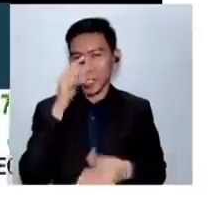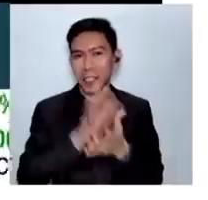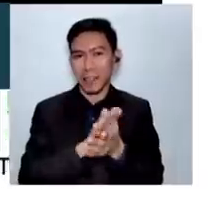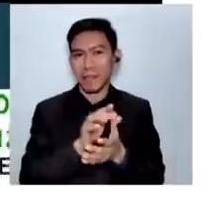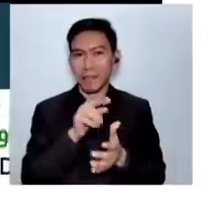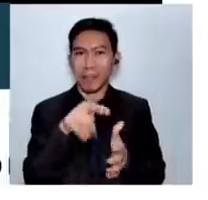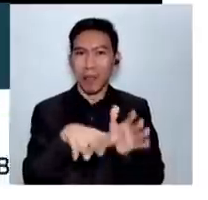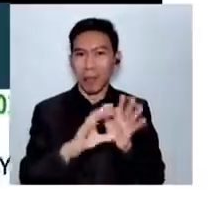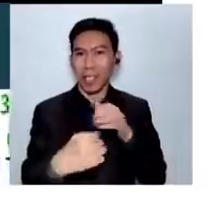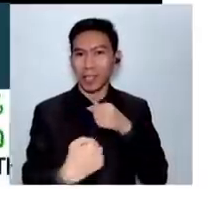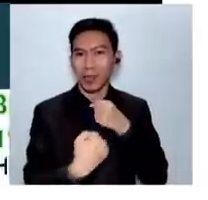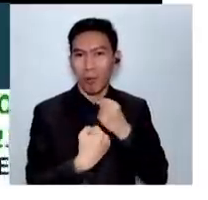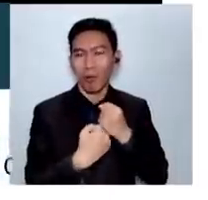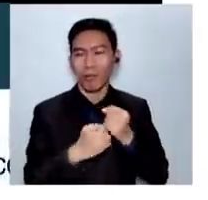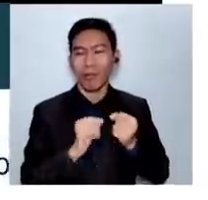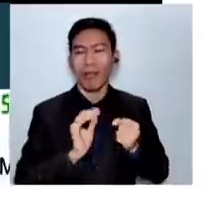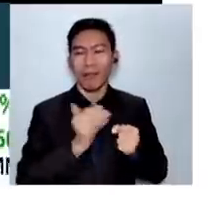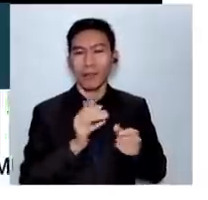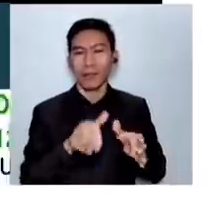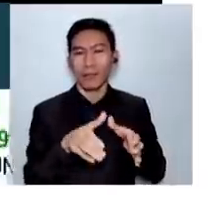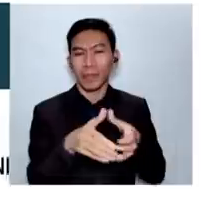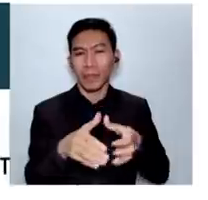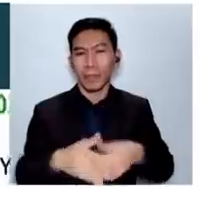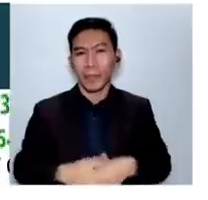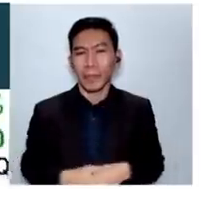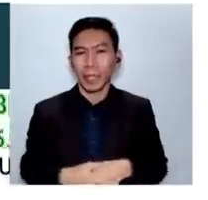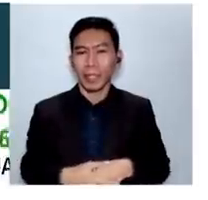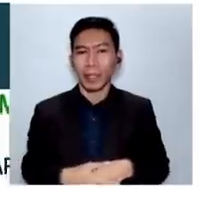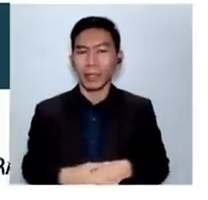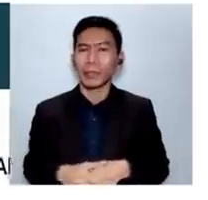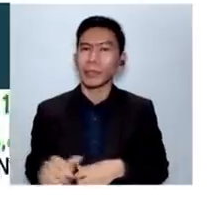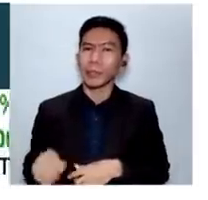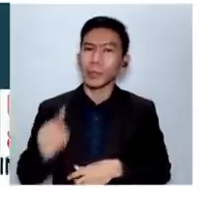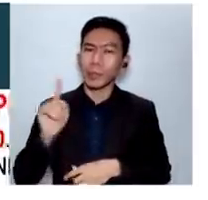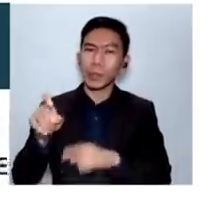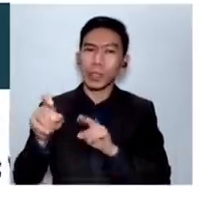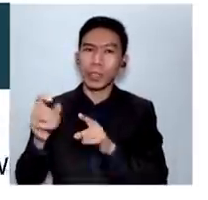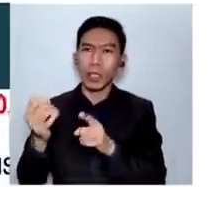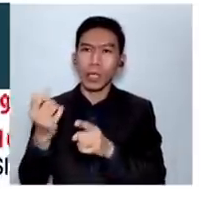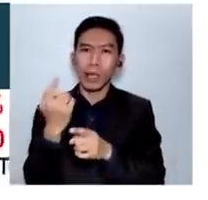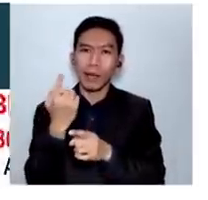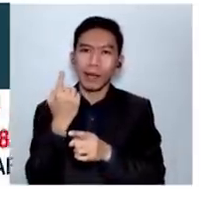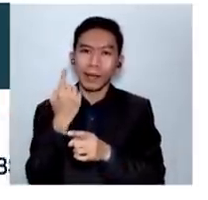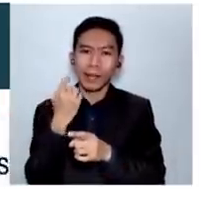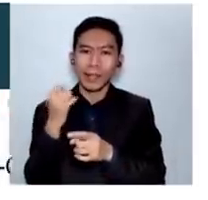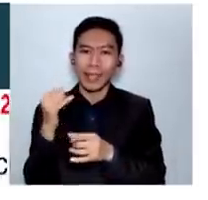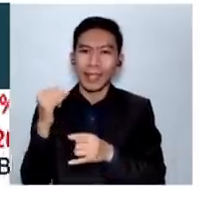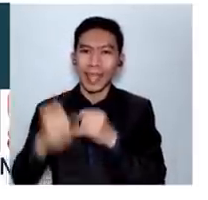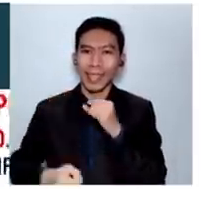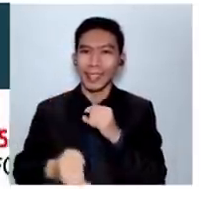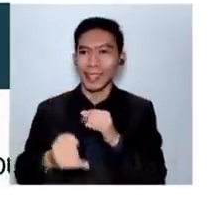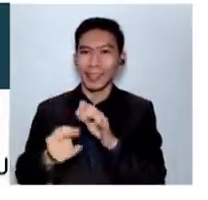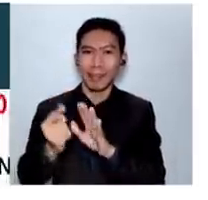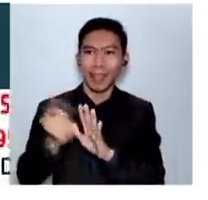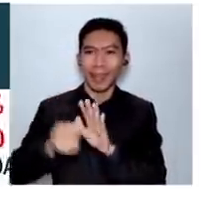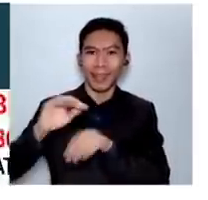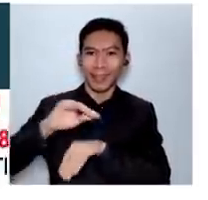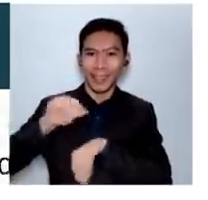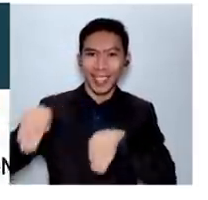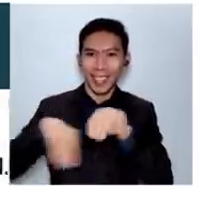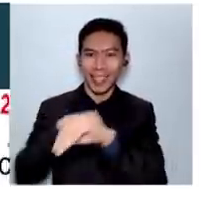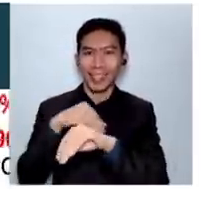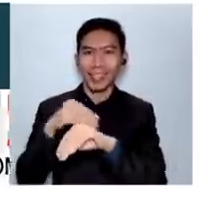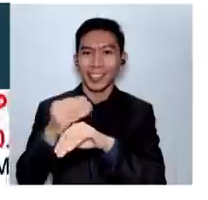favor. What do you say about the last minute switcheroo that happened? That it was Senator Bongo